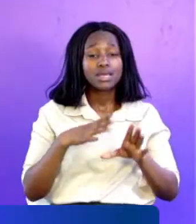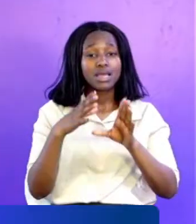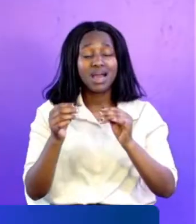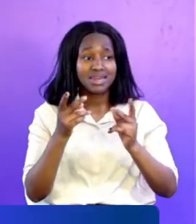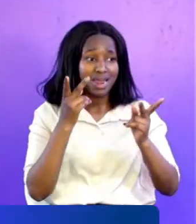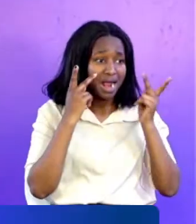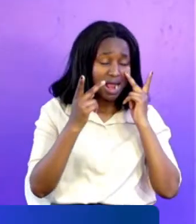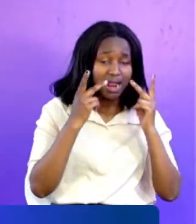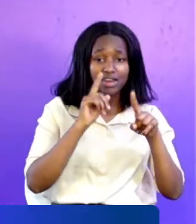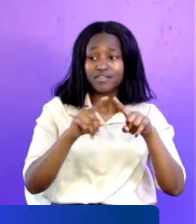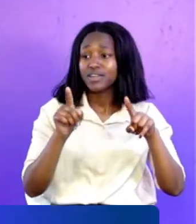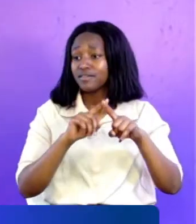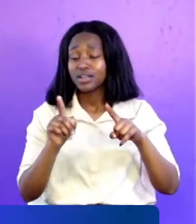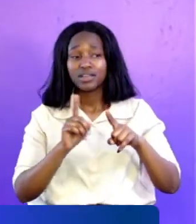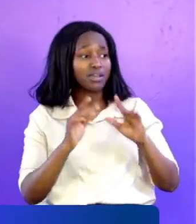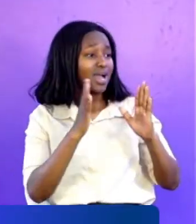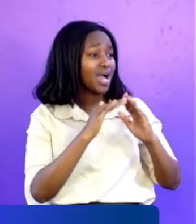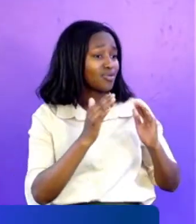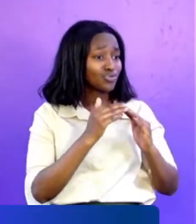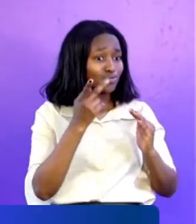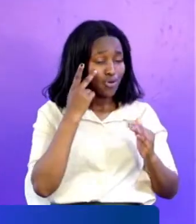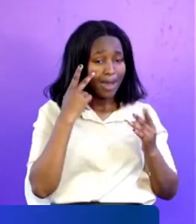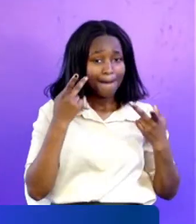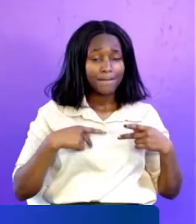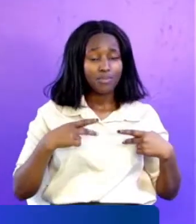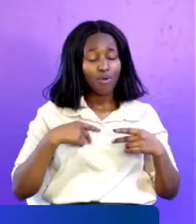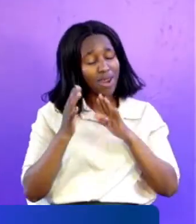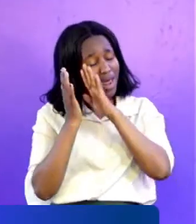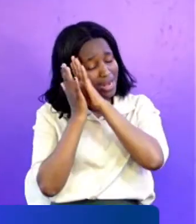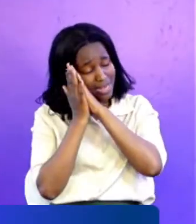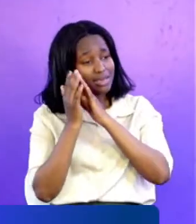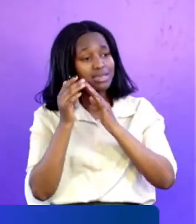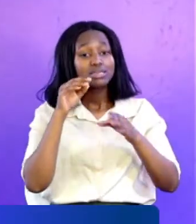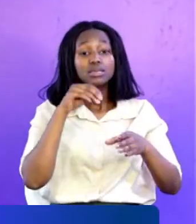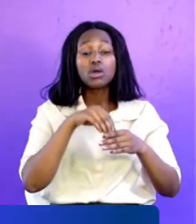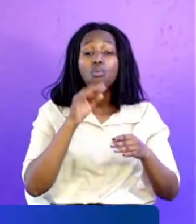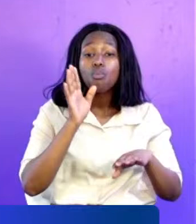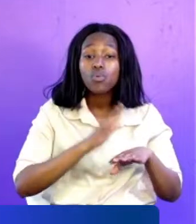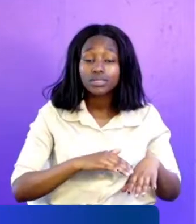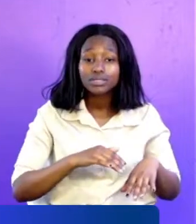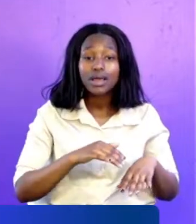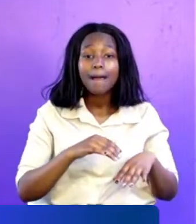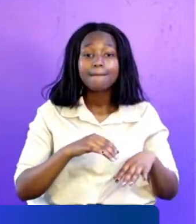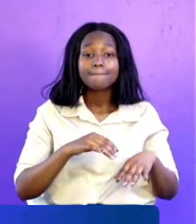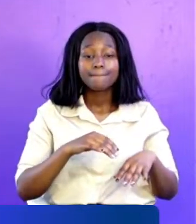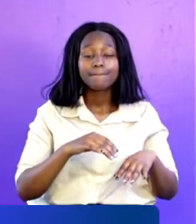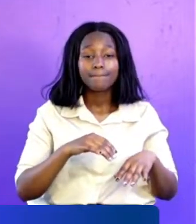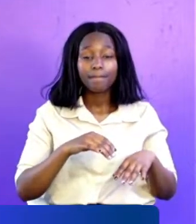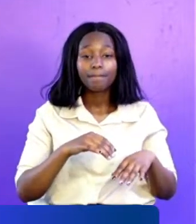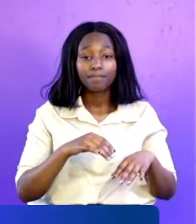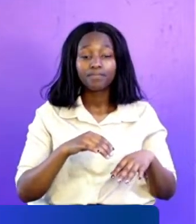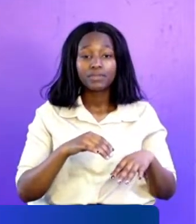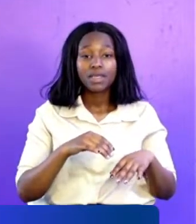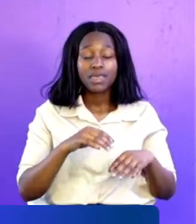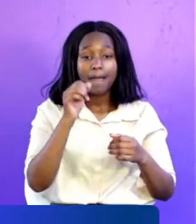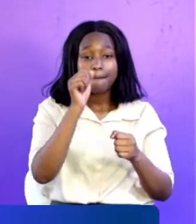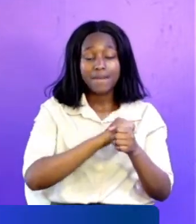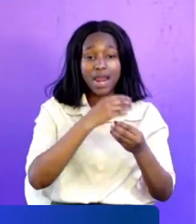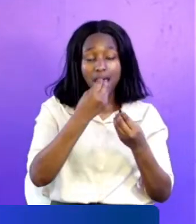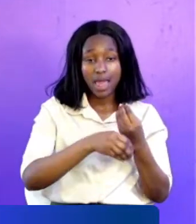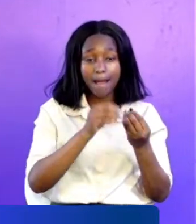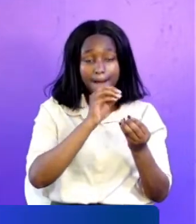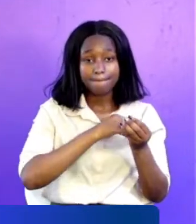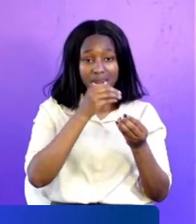these banana leaves. Some people's parents are using banana leaves as mattresses at home. Yet